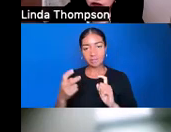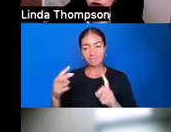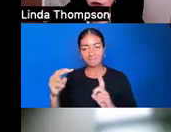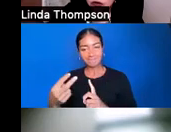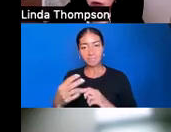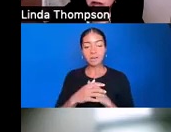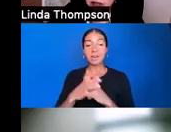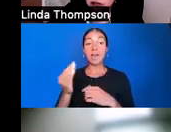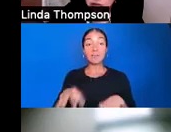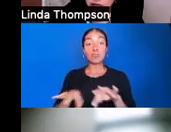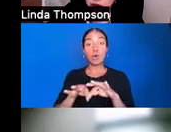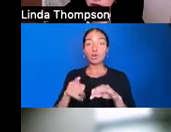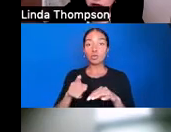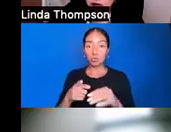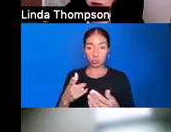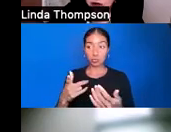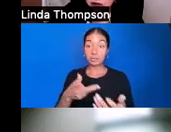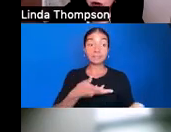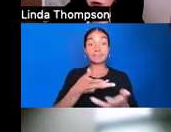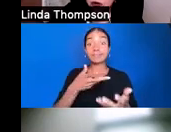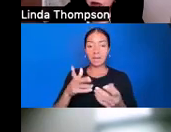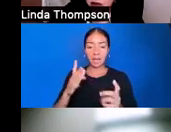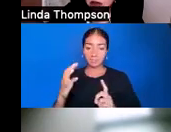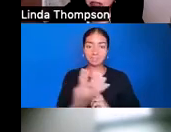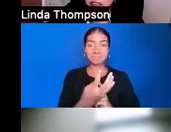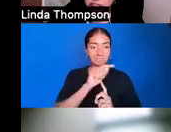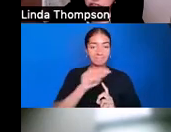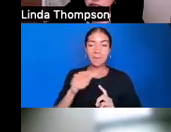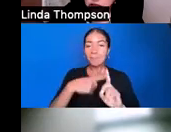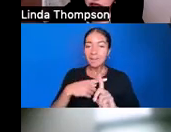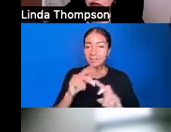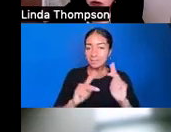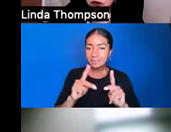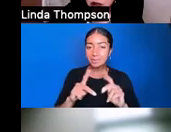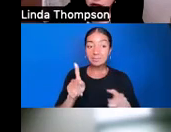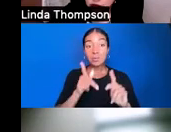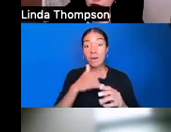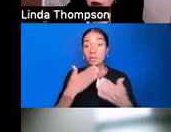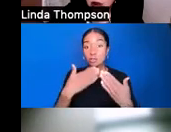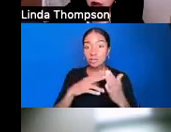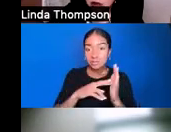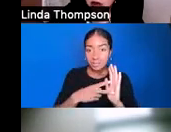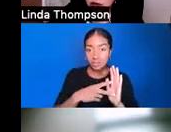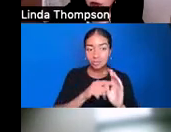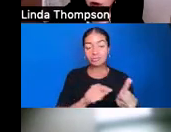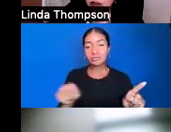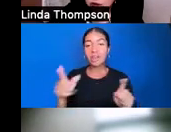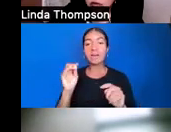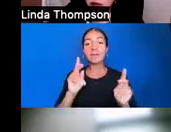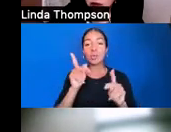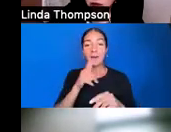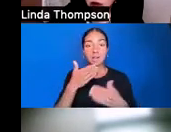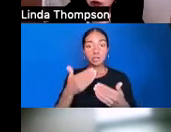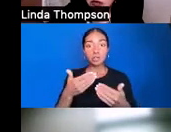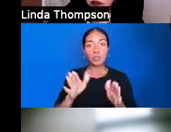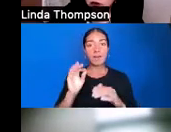yourself with positive people and people who have good intentions and who have a good way of